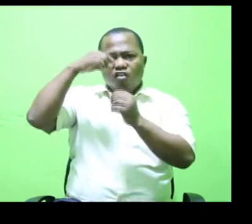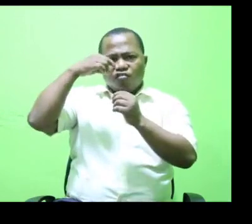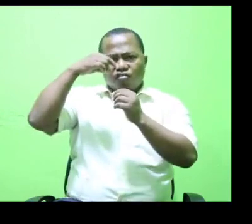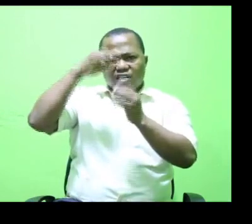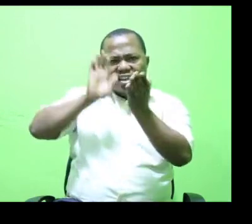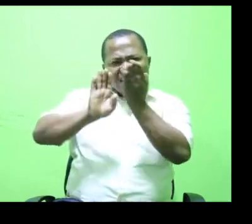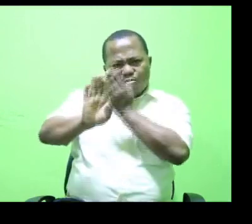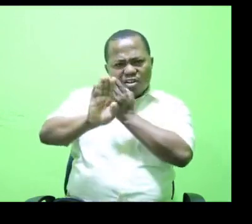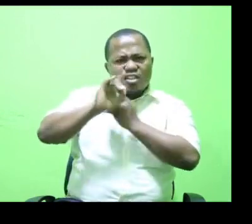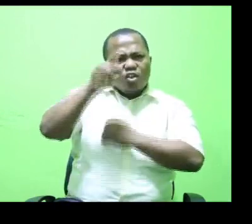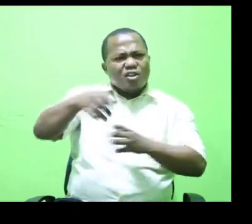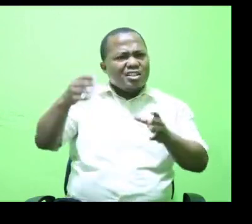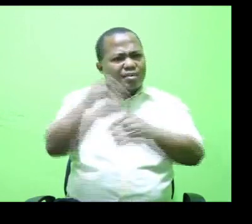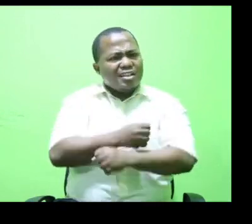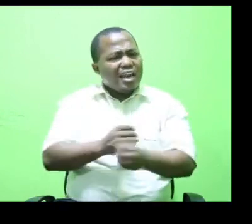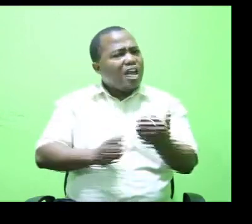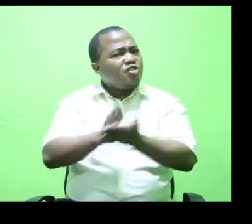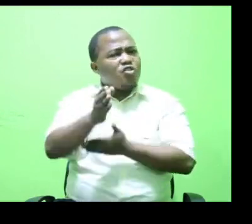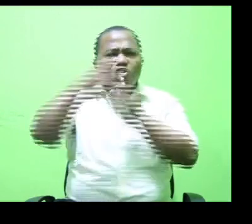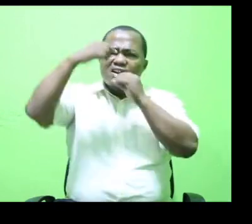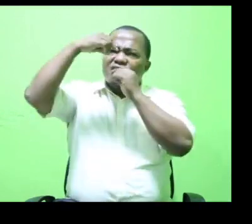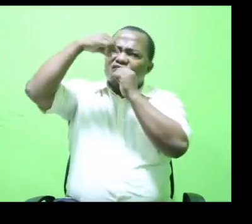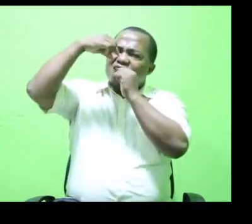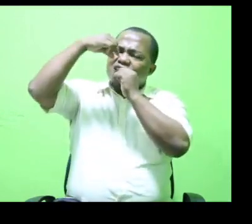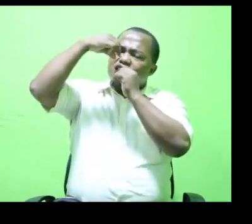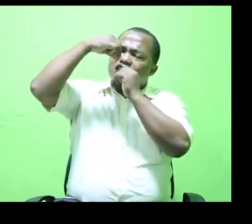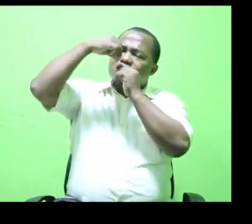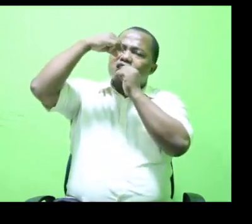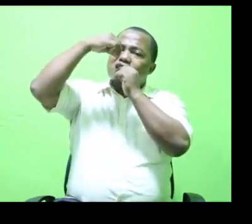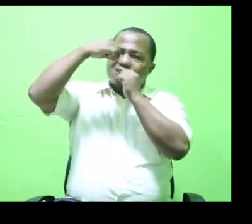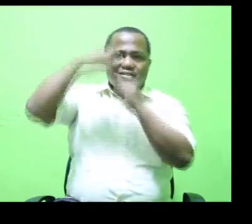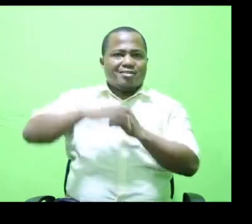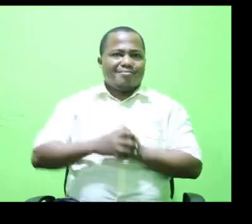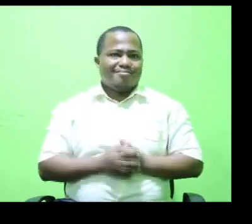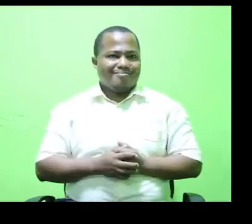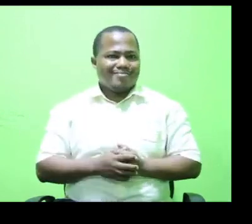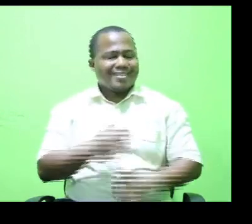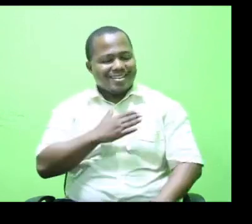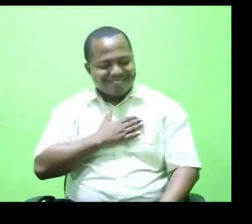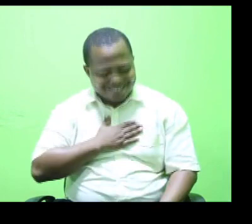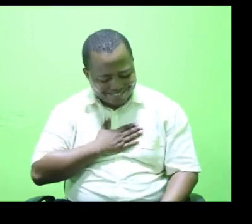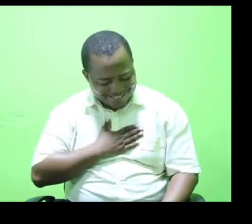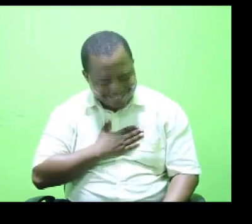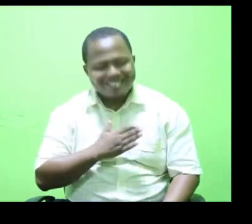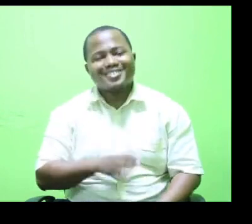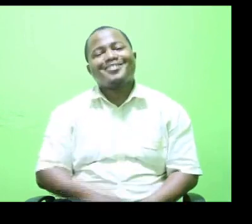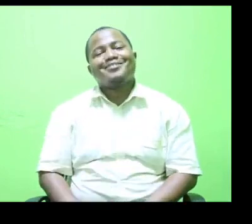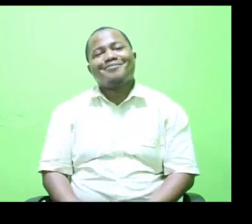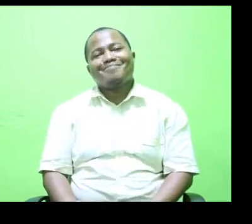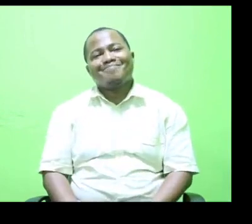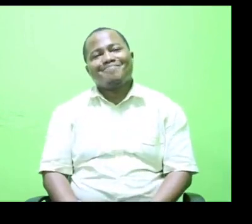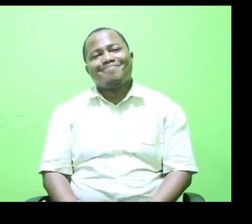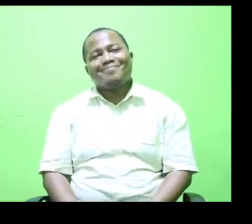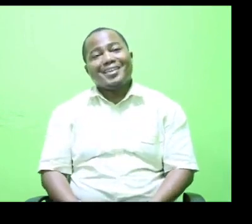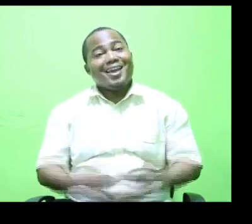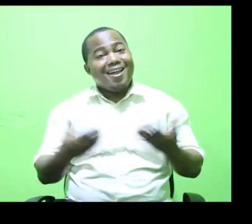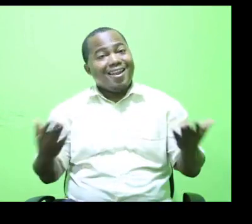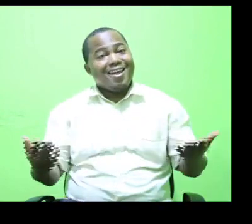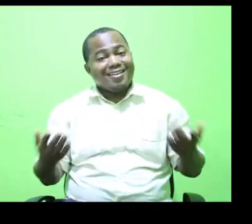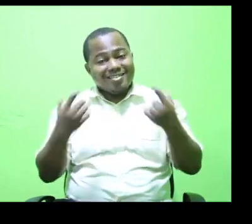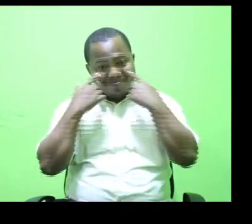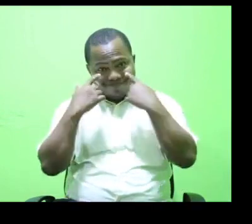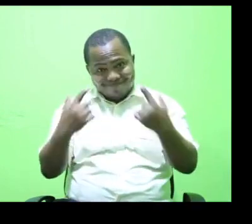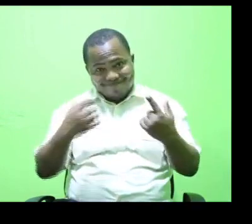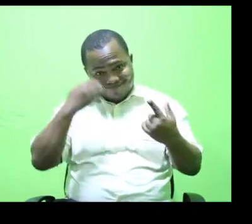is acquired through vaccination. Thank you. Let us